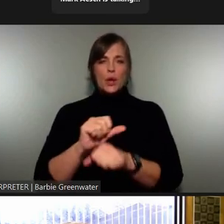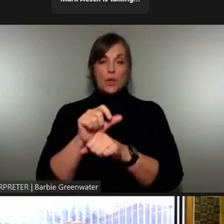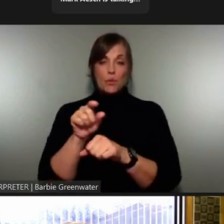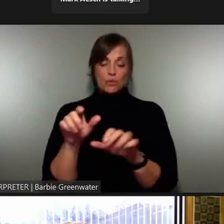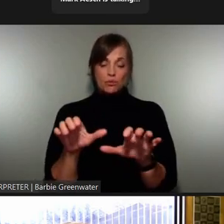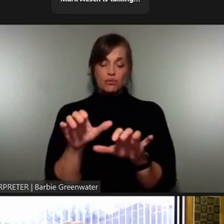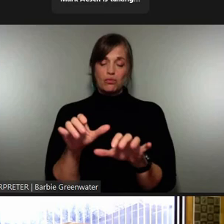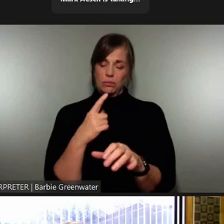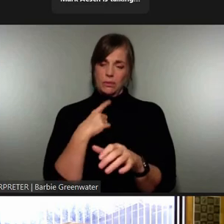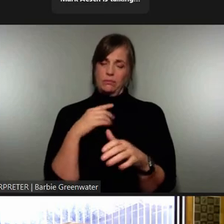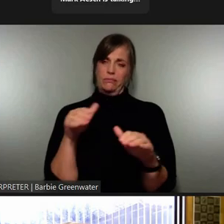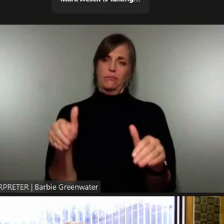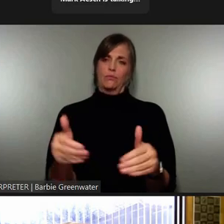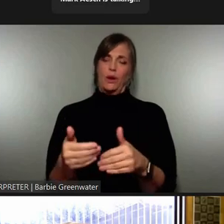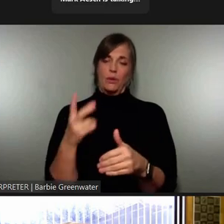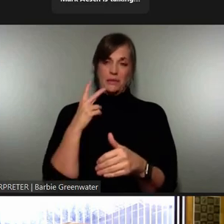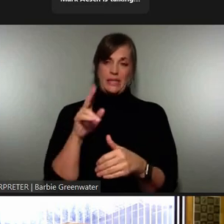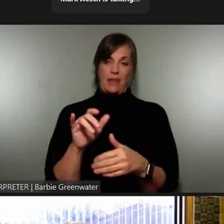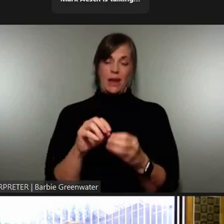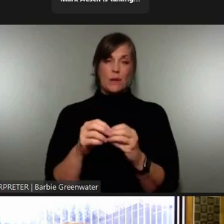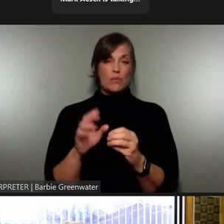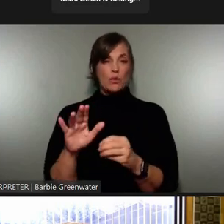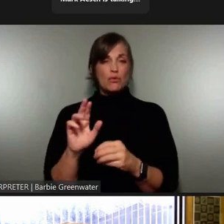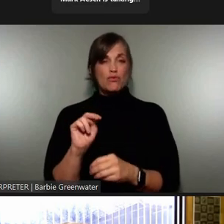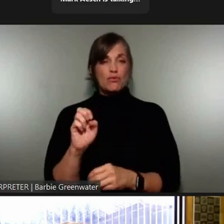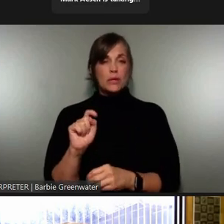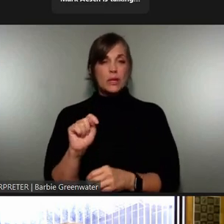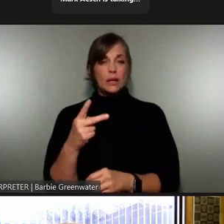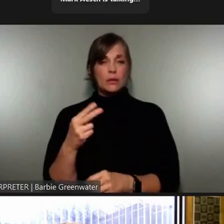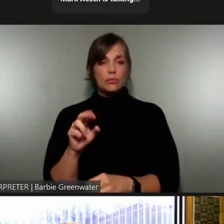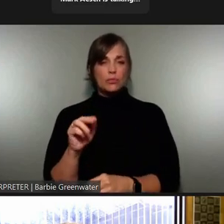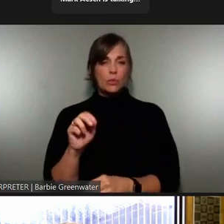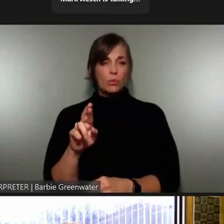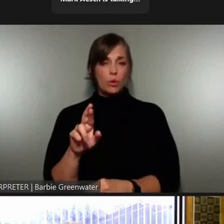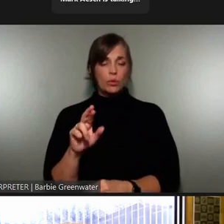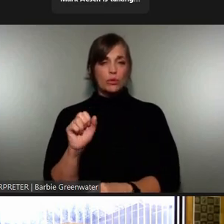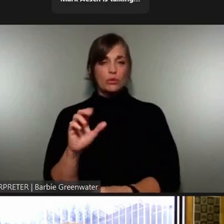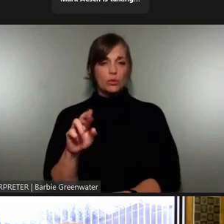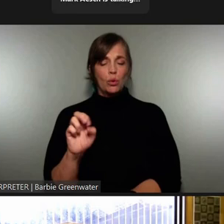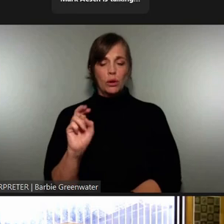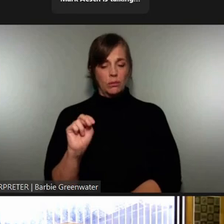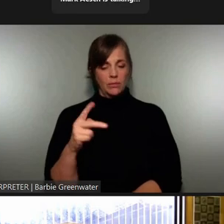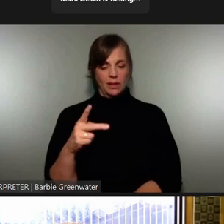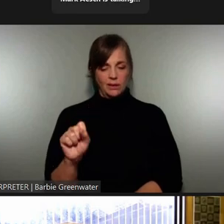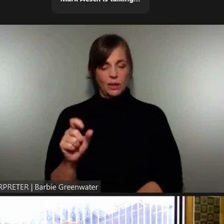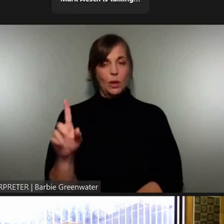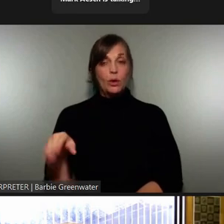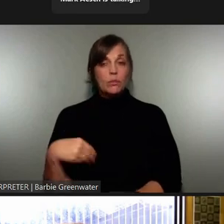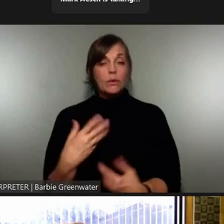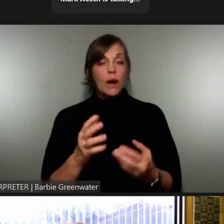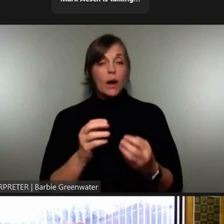you've seen that in your Net Promoter Score, right? The fact that you're offering more optionality to your customers, that